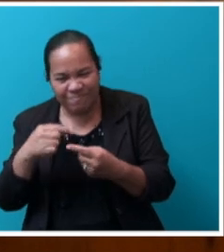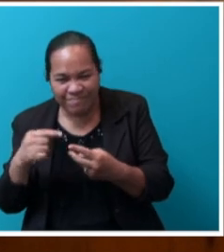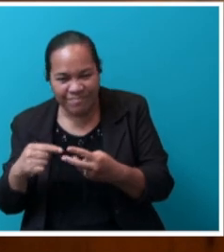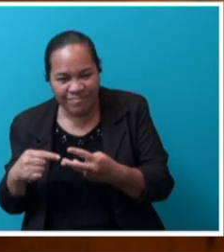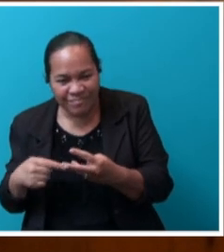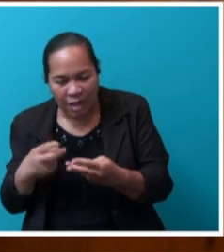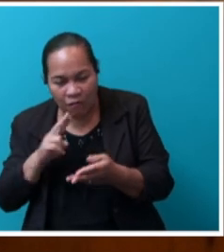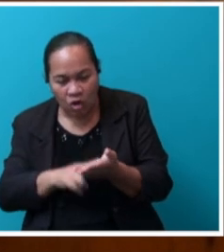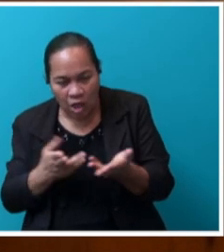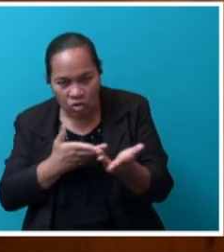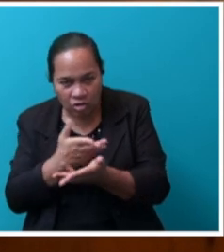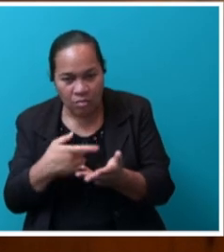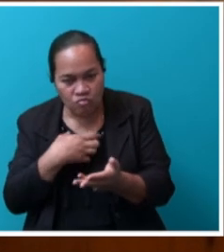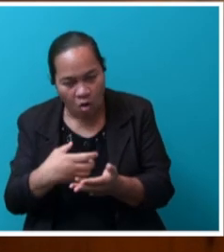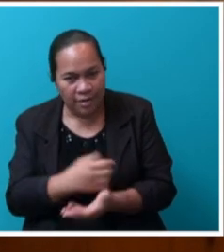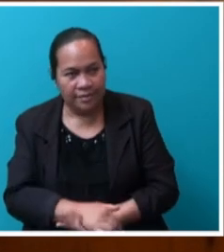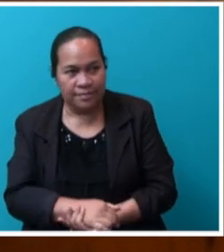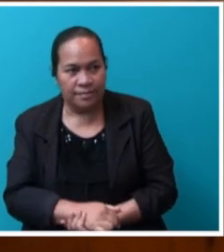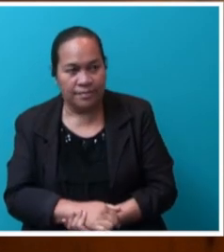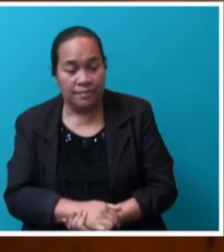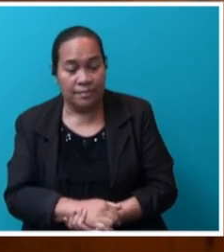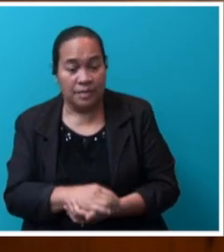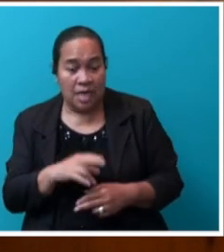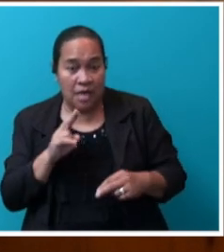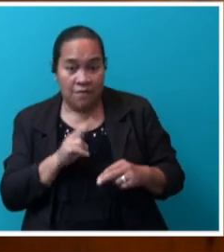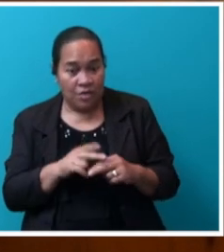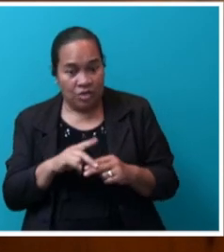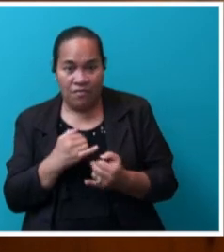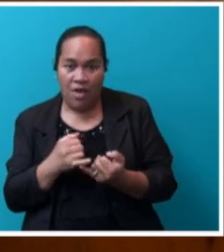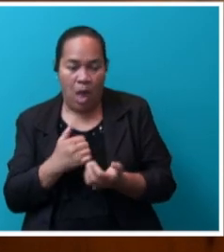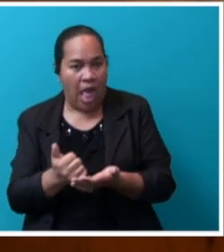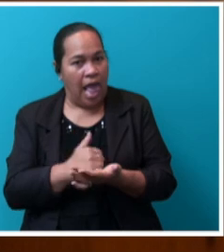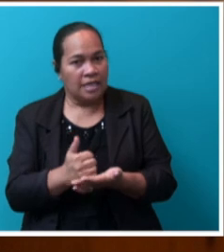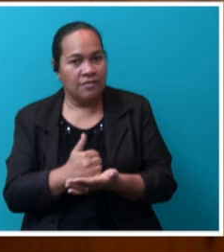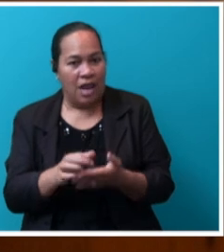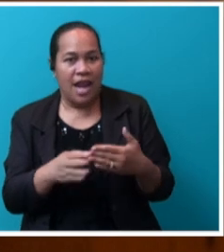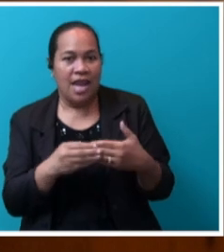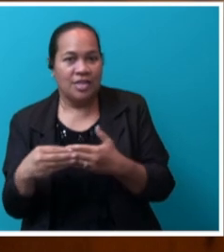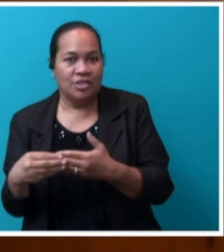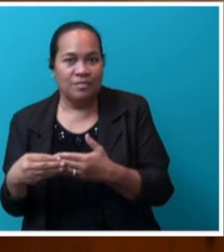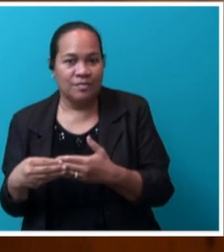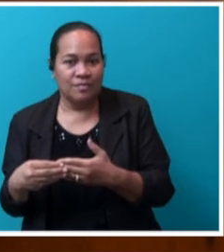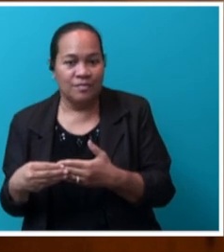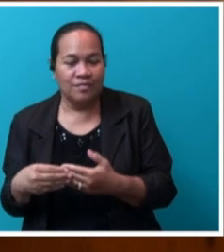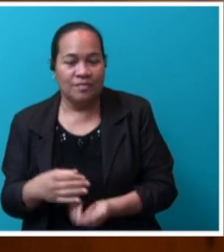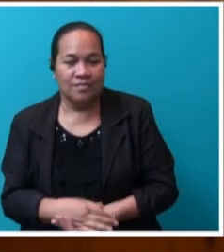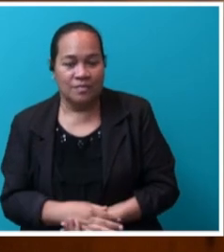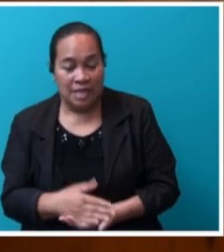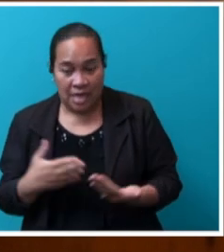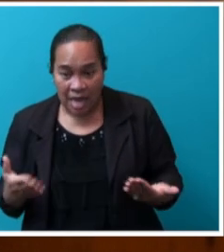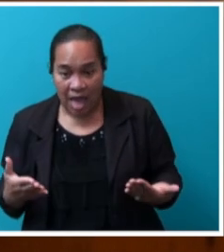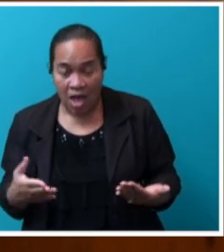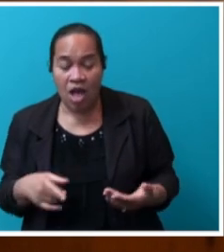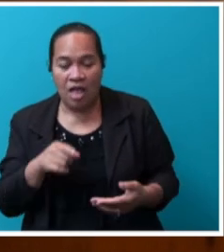negotiations. Due to Fiji's proactive engagement and leadership throughout the negotiations, we have been offered